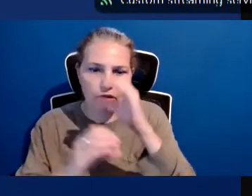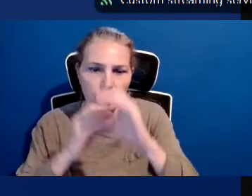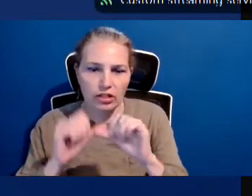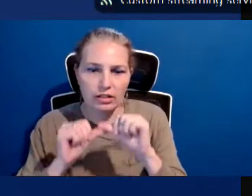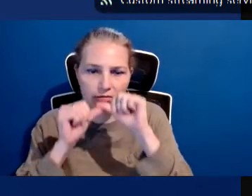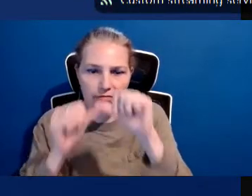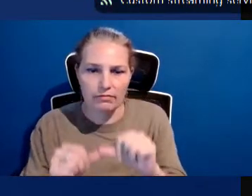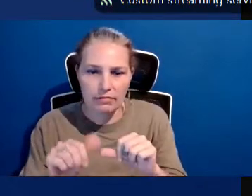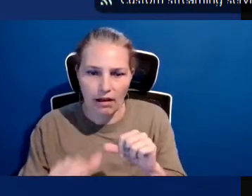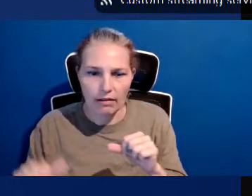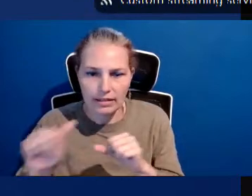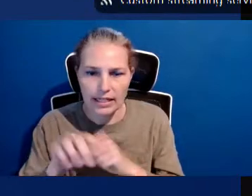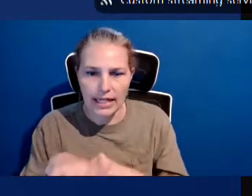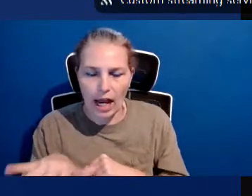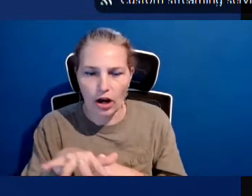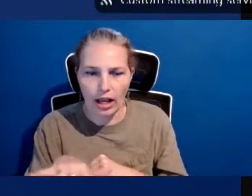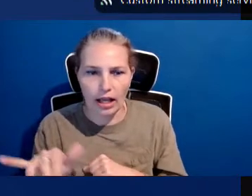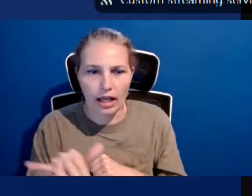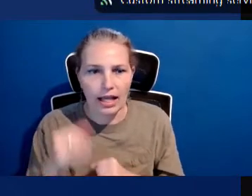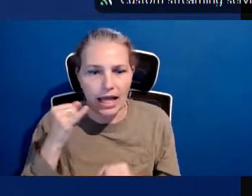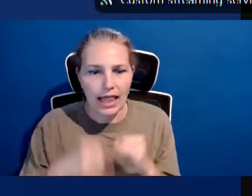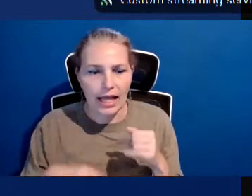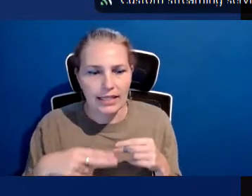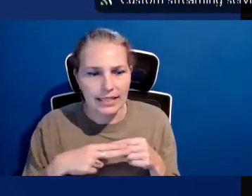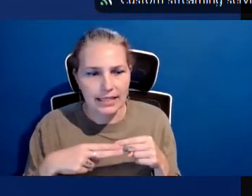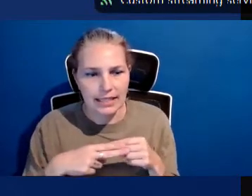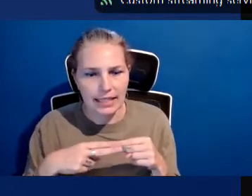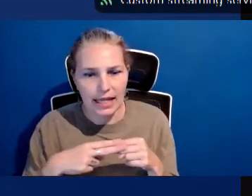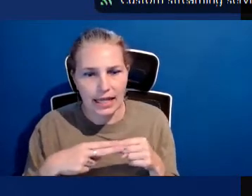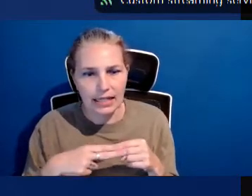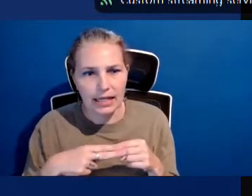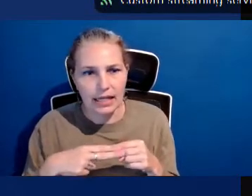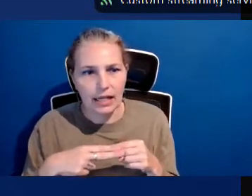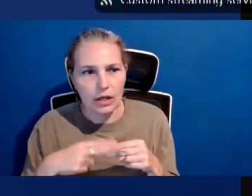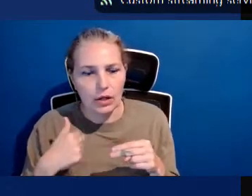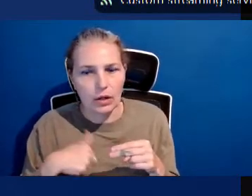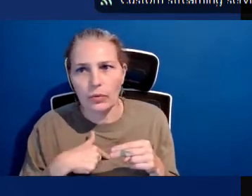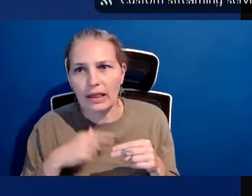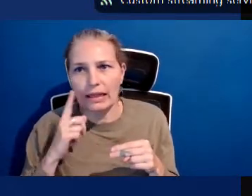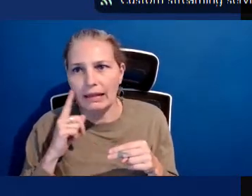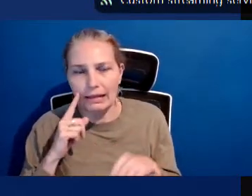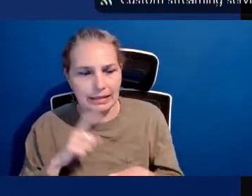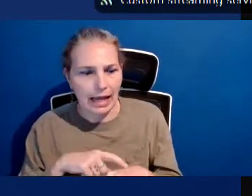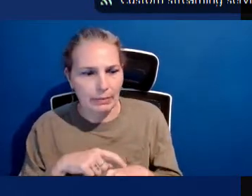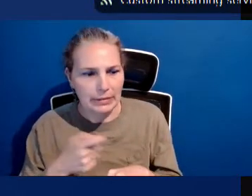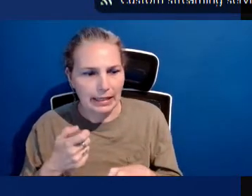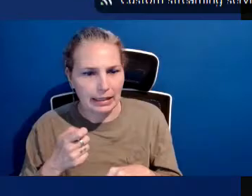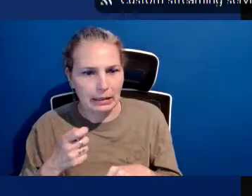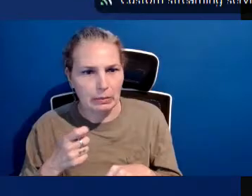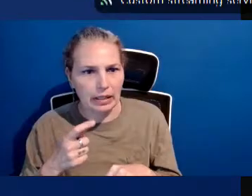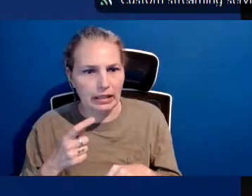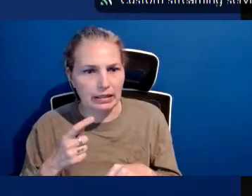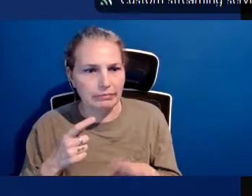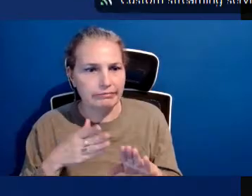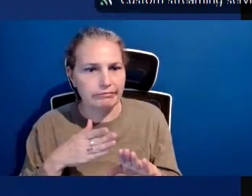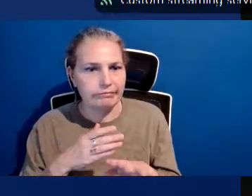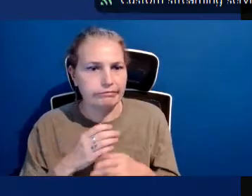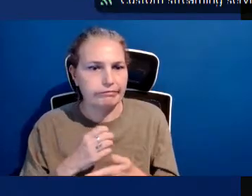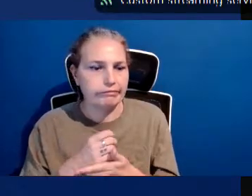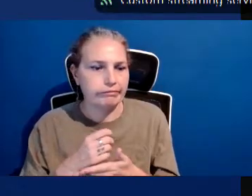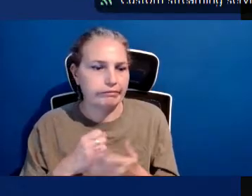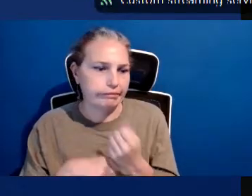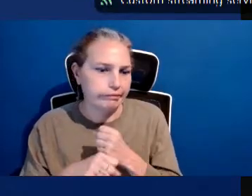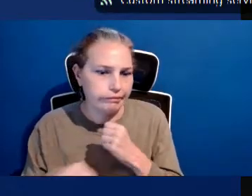Altadena. And if we could go to the last slide, please. I think we've exceeded our time today, but did want to share, we have